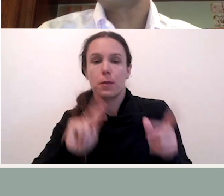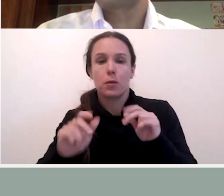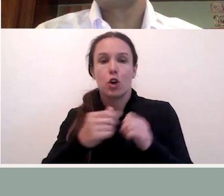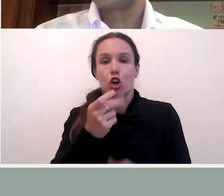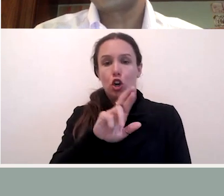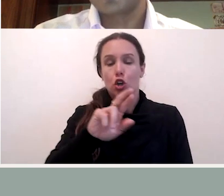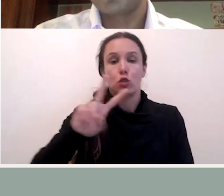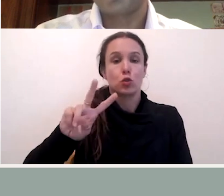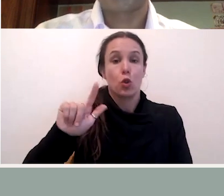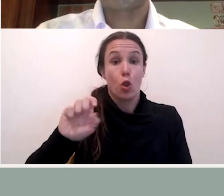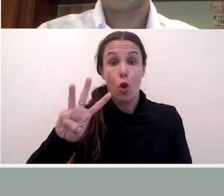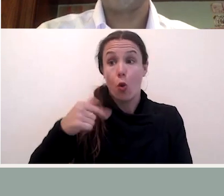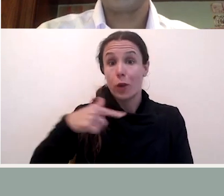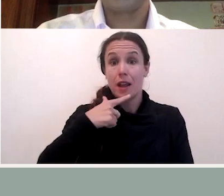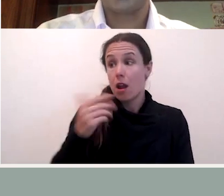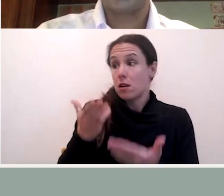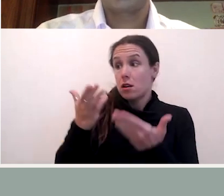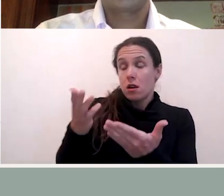actually offer them these drugs.